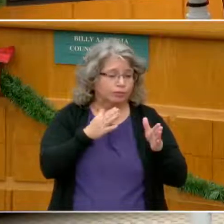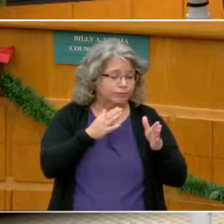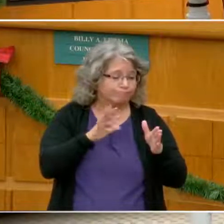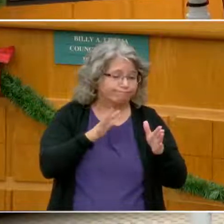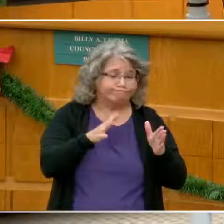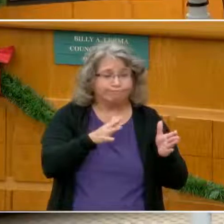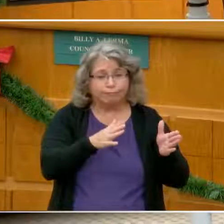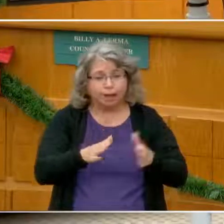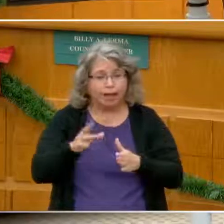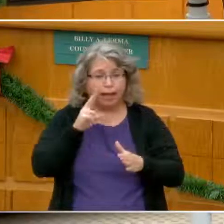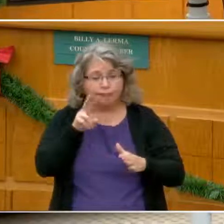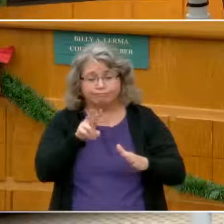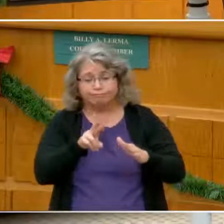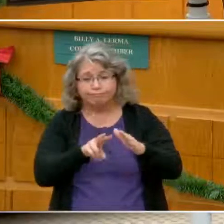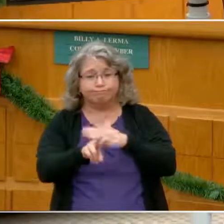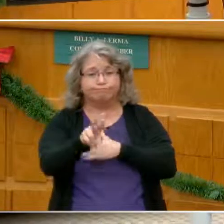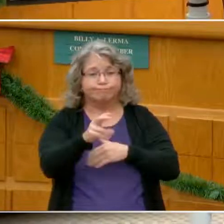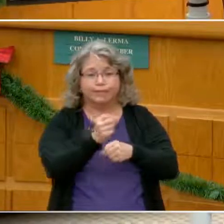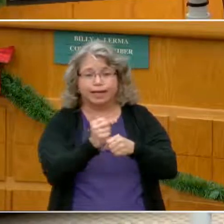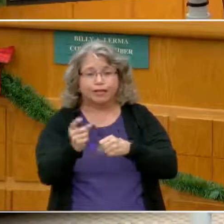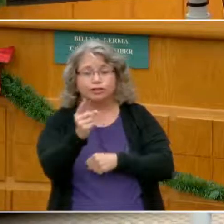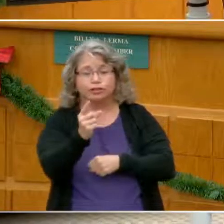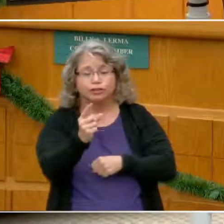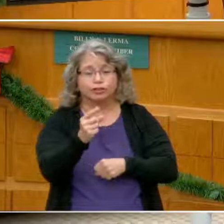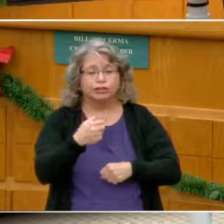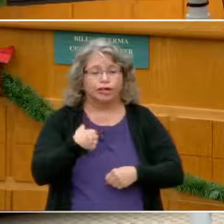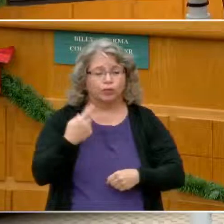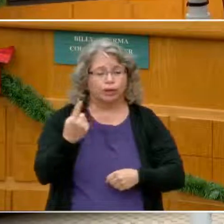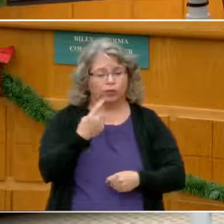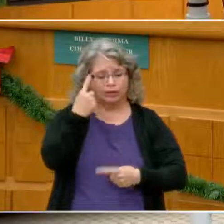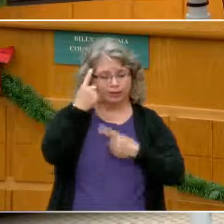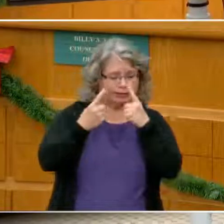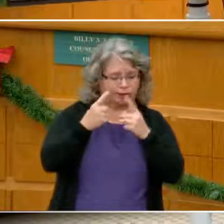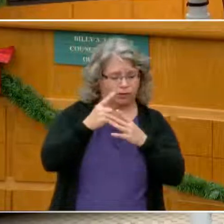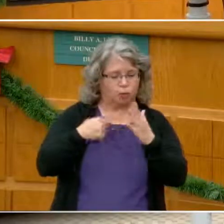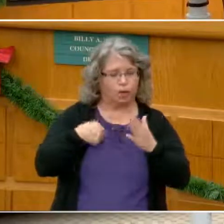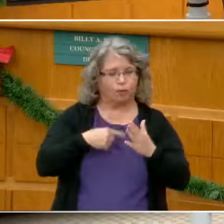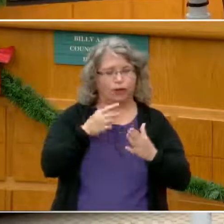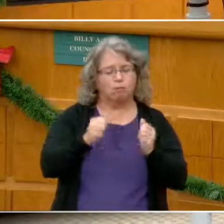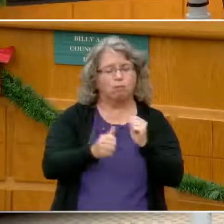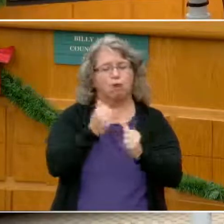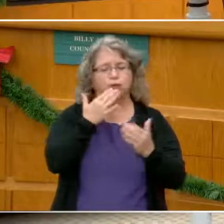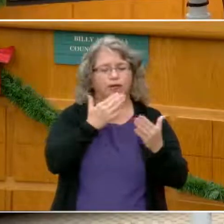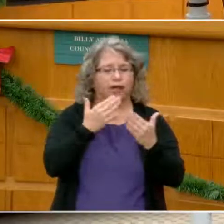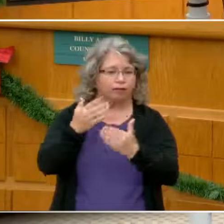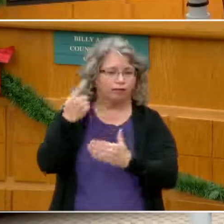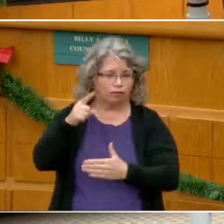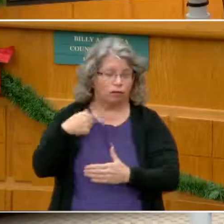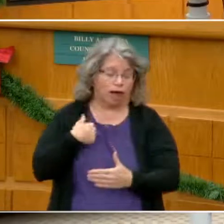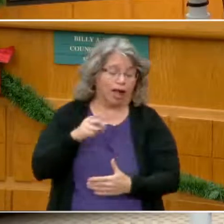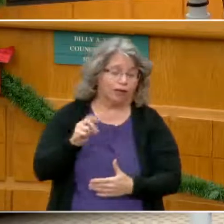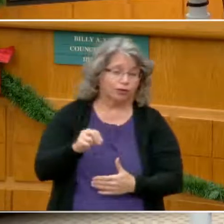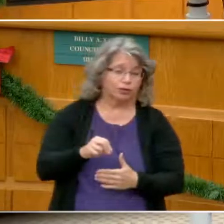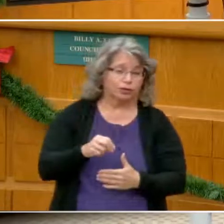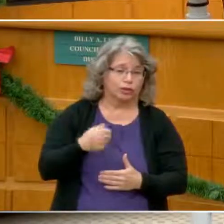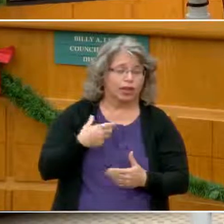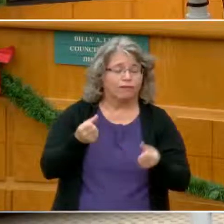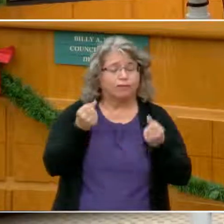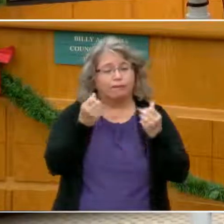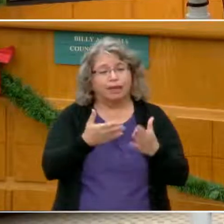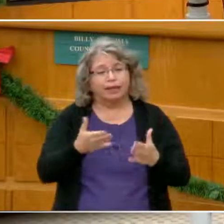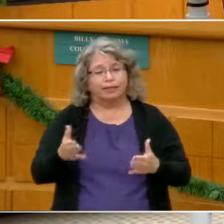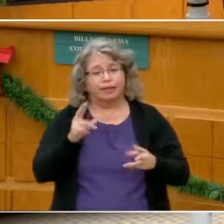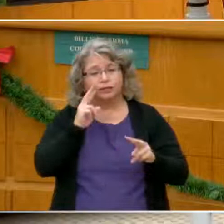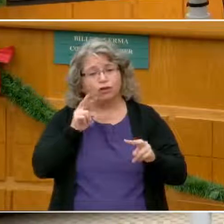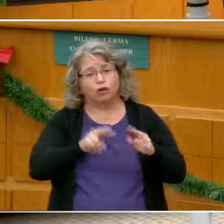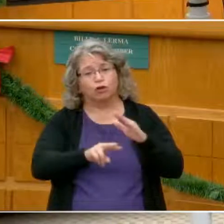year. We think about what we're thankful for. I know I do. And we have so many things to look forward to. I've always